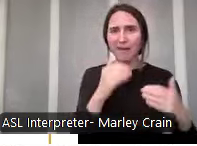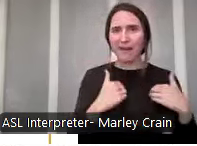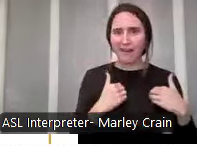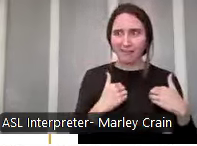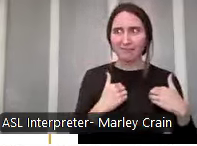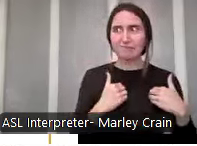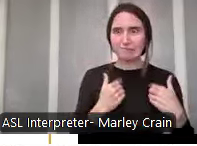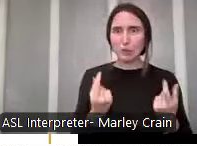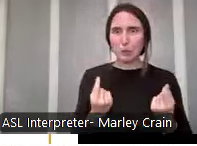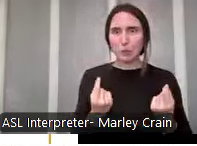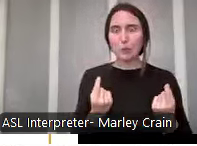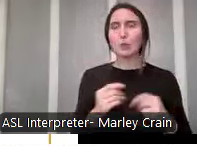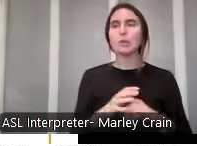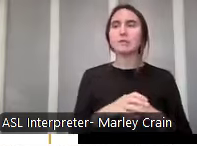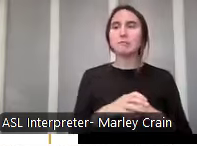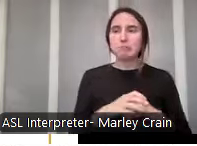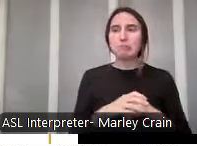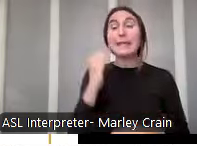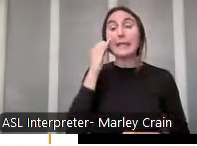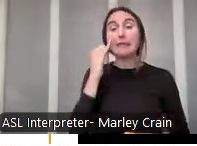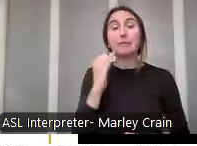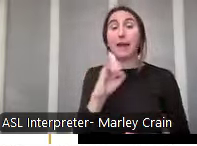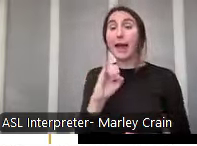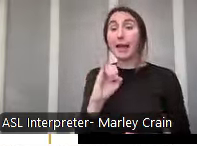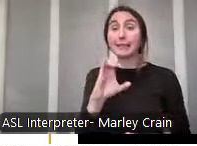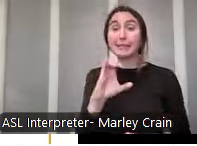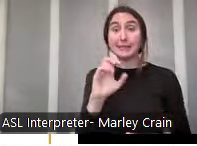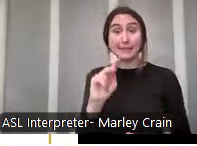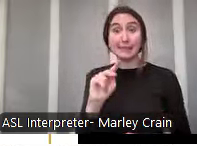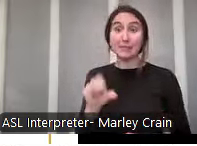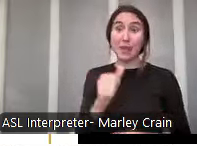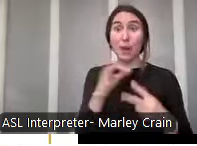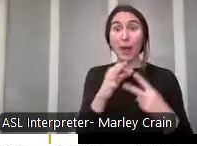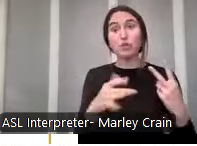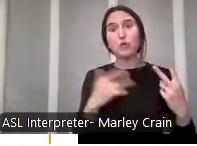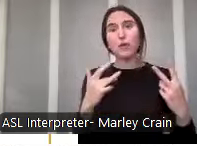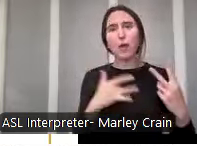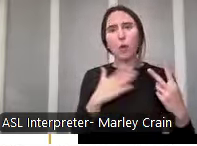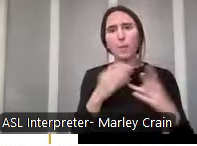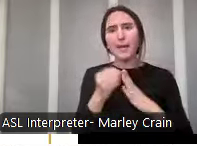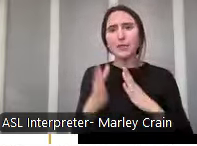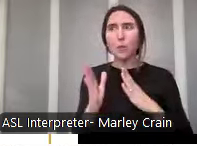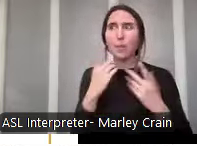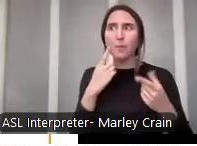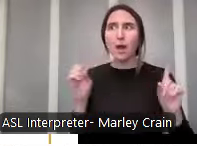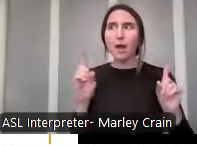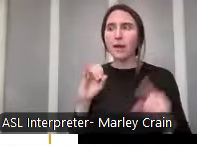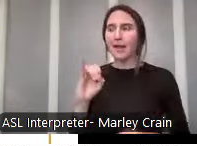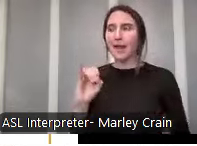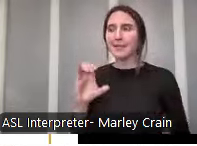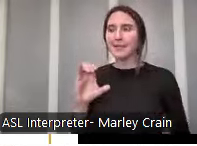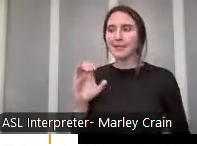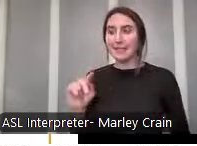could do well in an ICT and you think this school is really where you want to be. If not, you can ask that